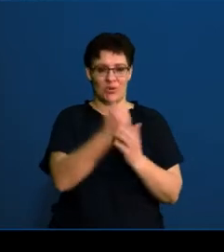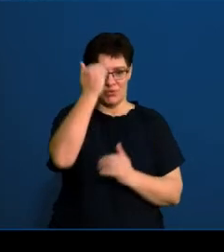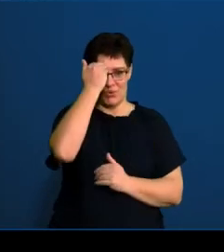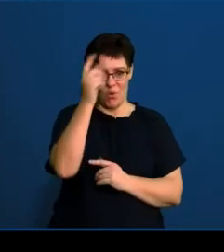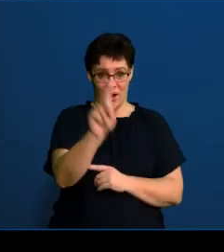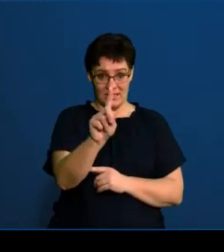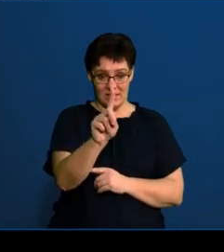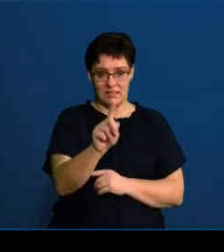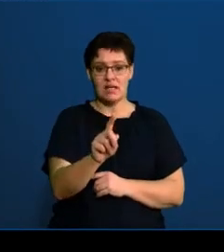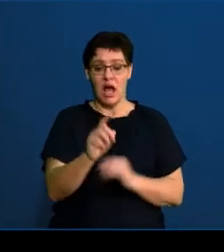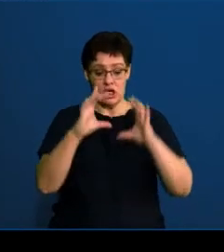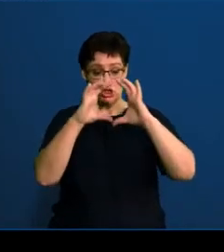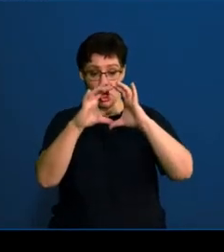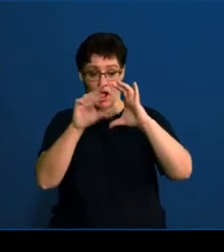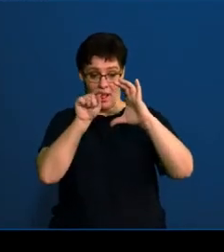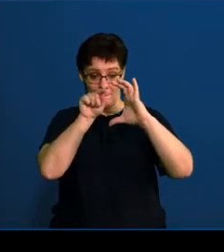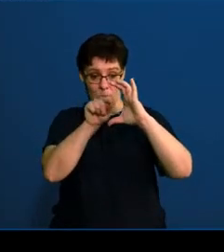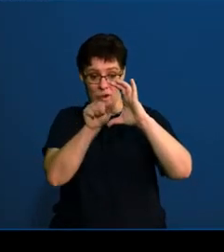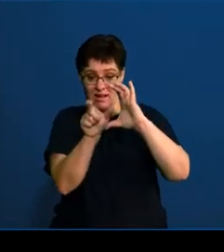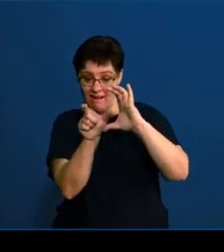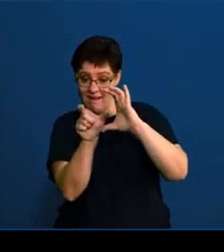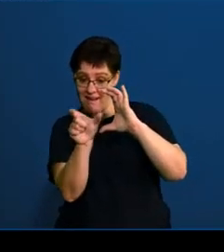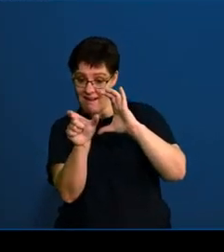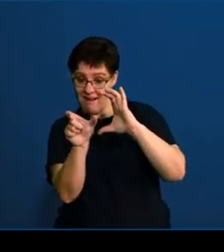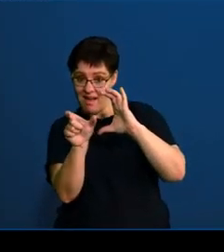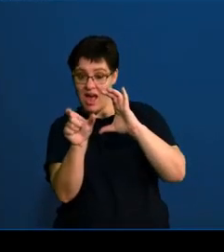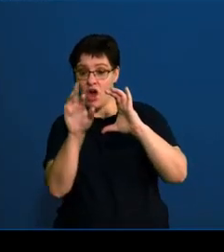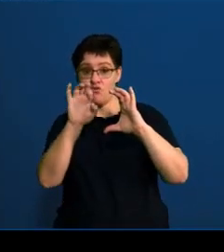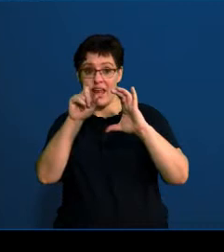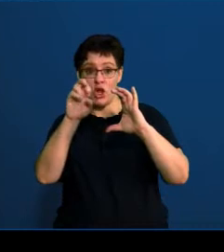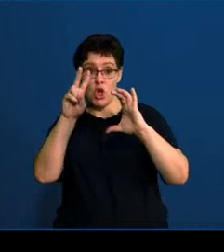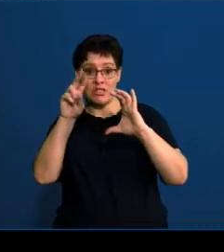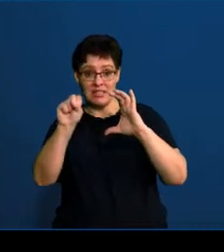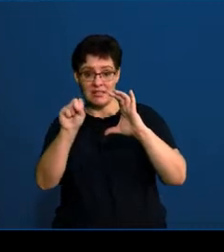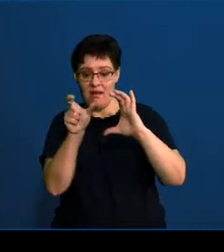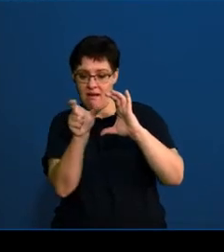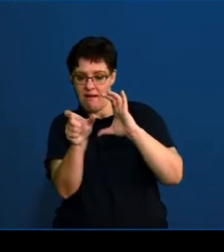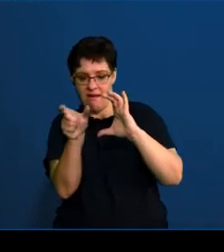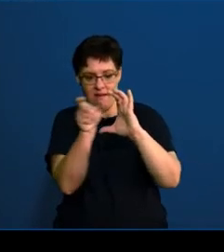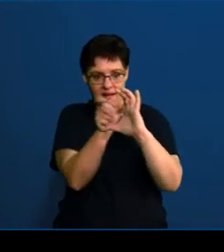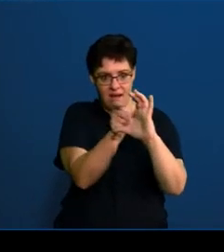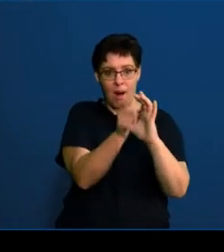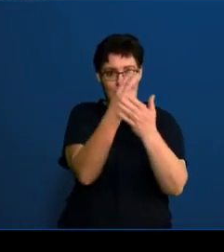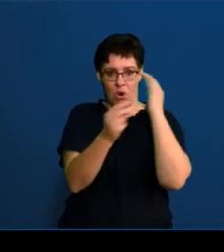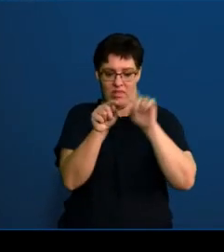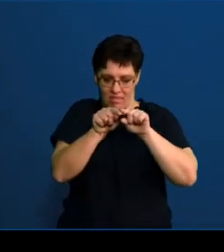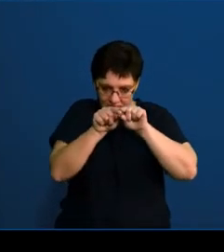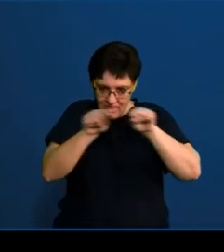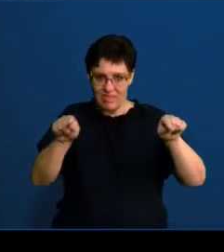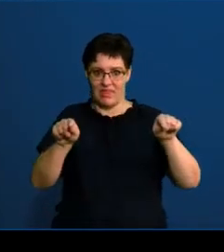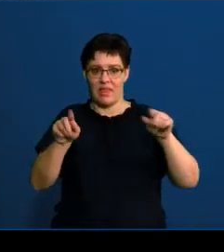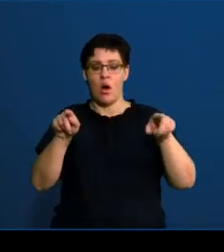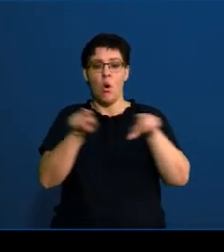to remember that the diameter of a circle is double the radius. Okay? The perimeter of a circle is also